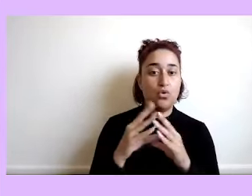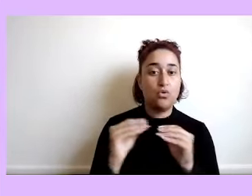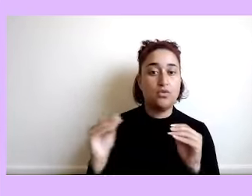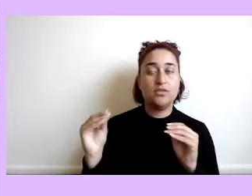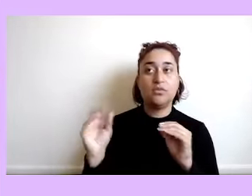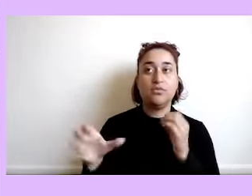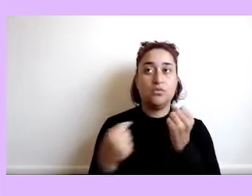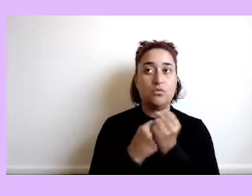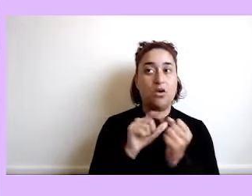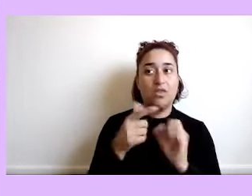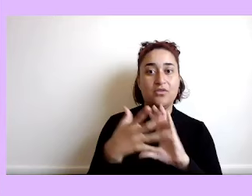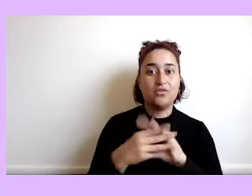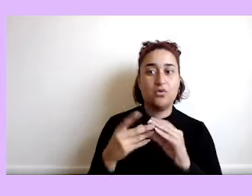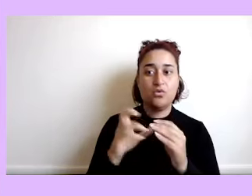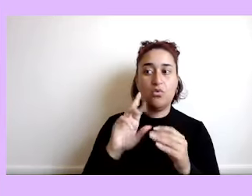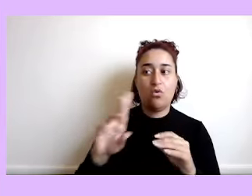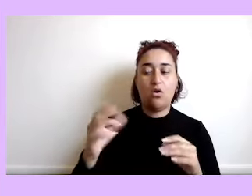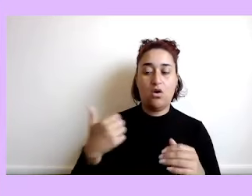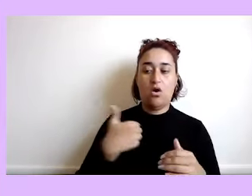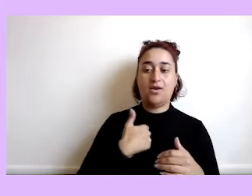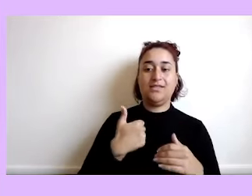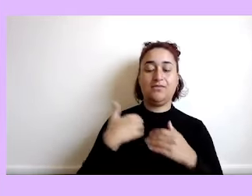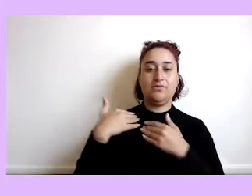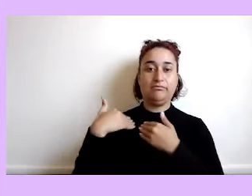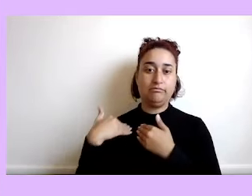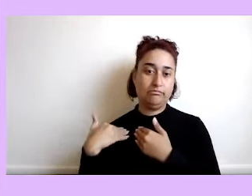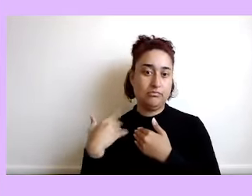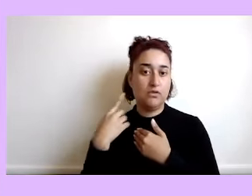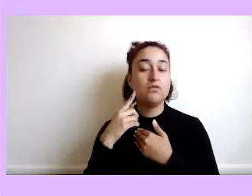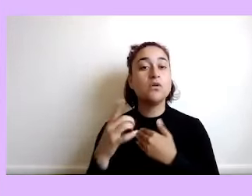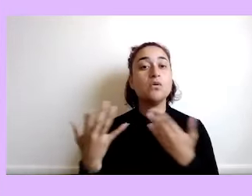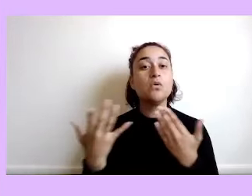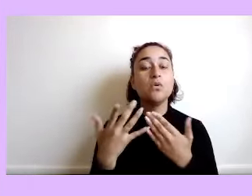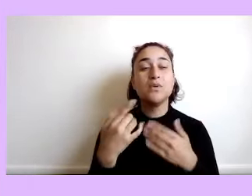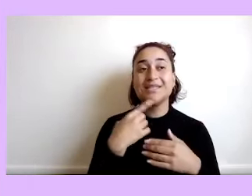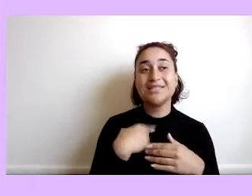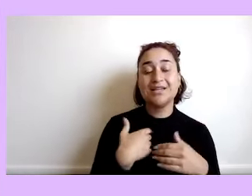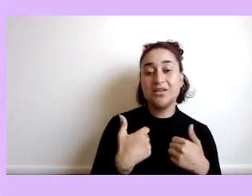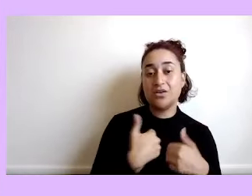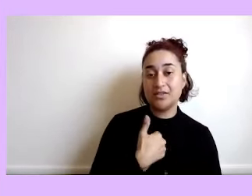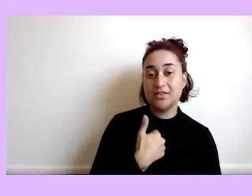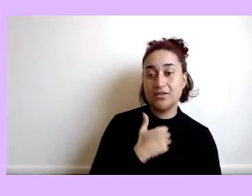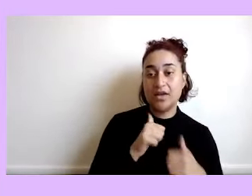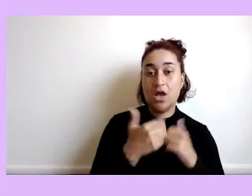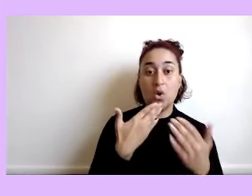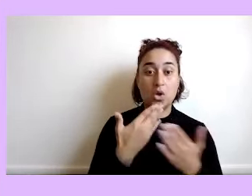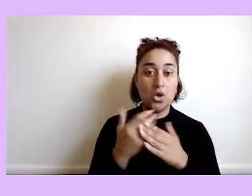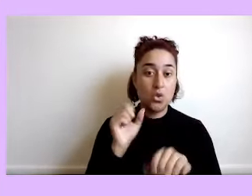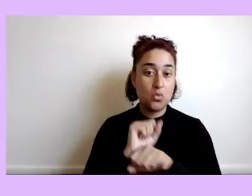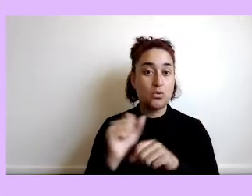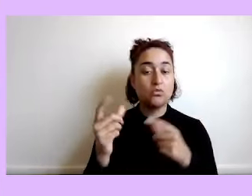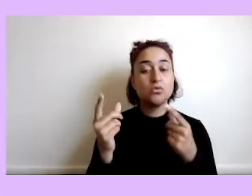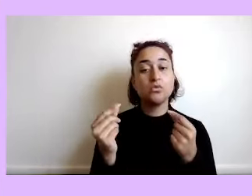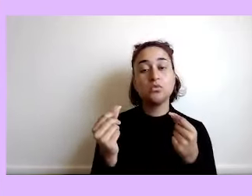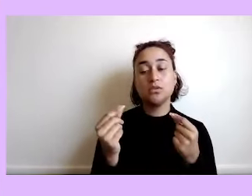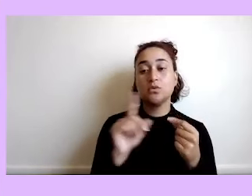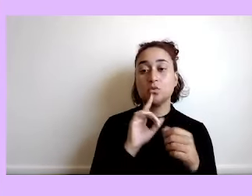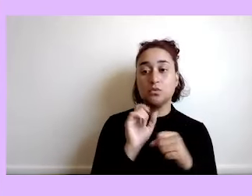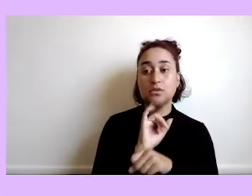or even ourselves accountable about, you know, what we tell ourselves or how good the work we're doing is.